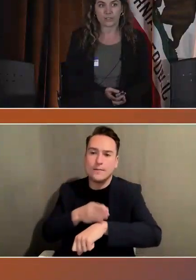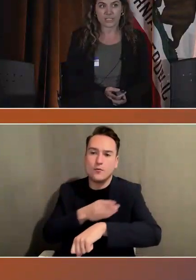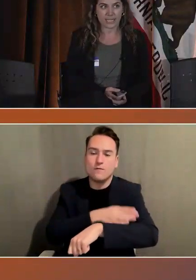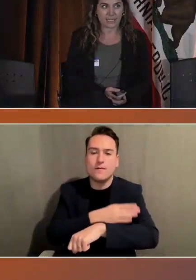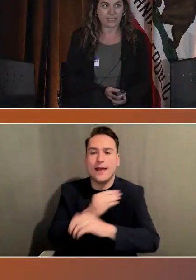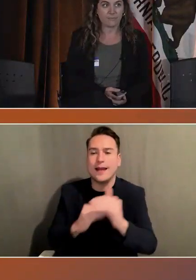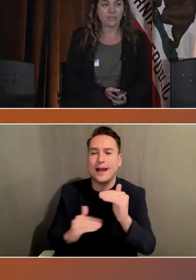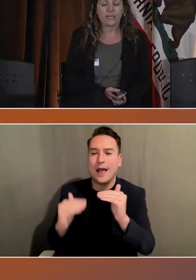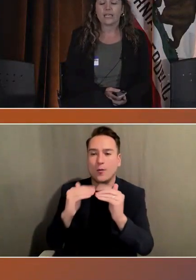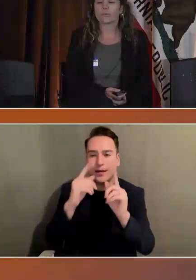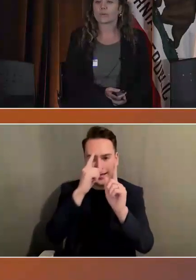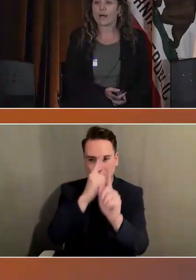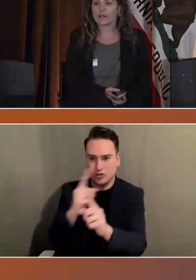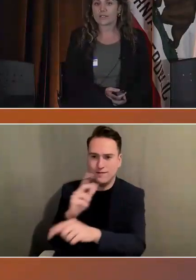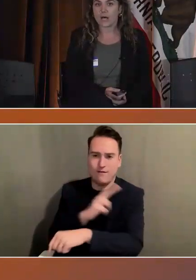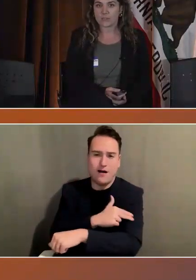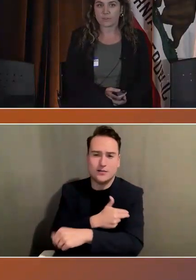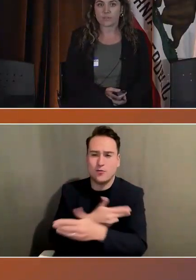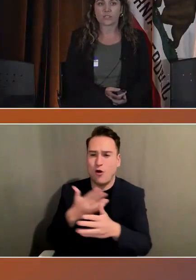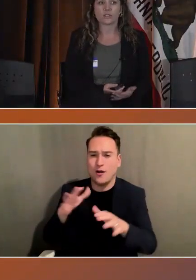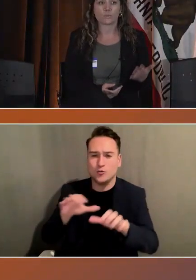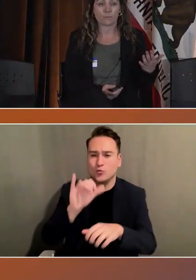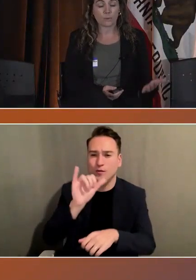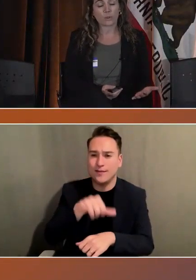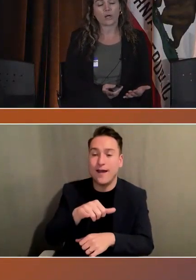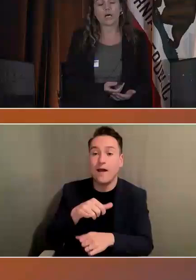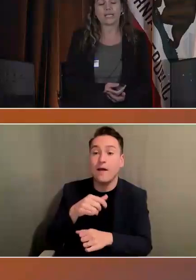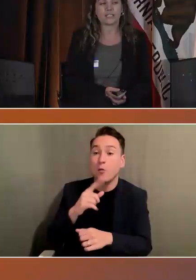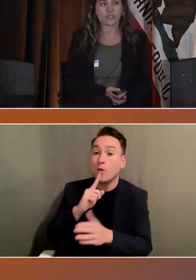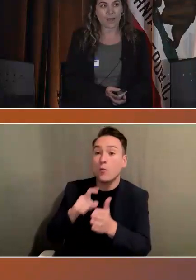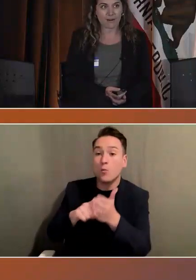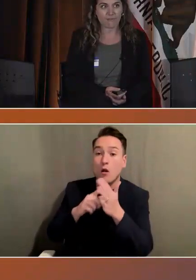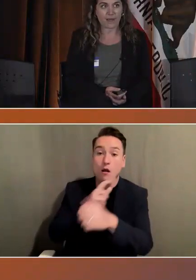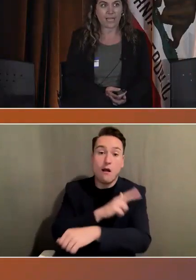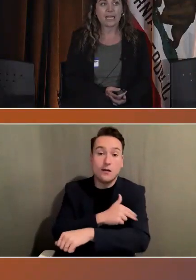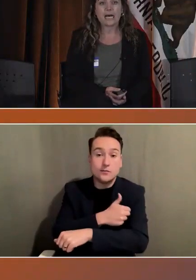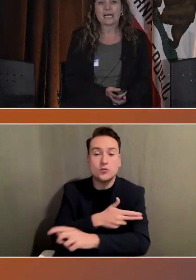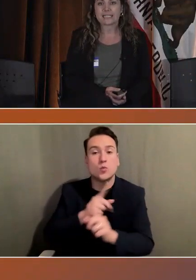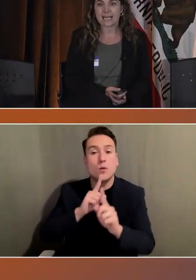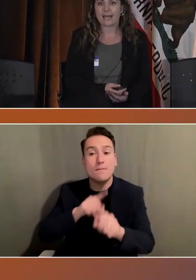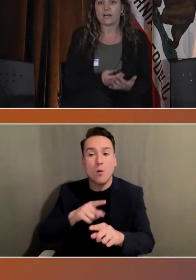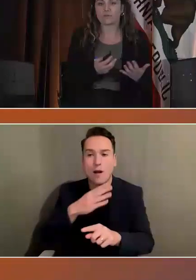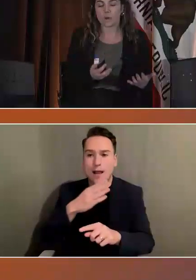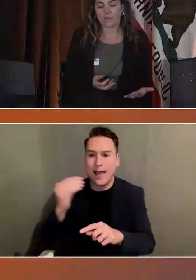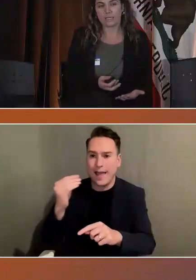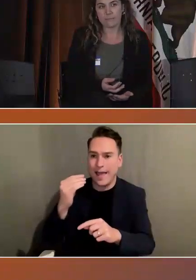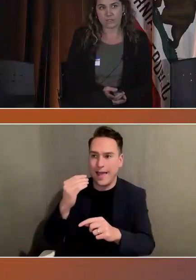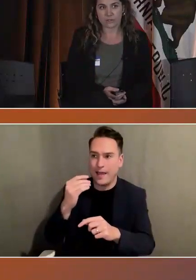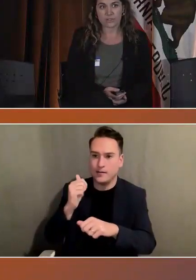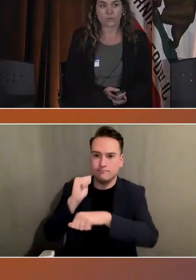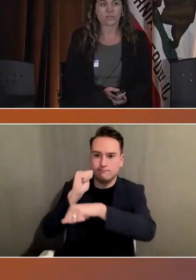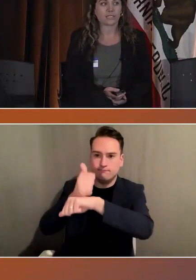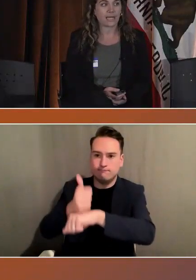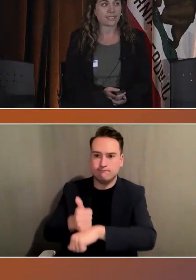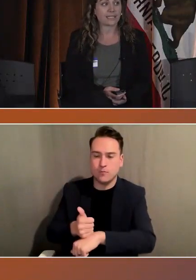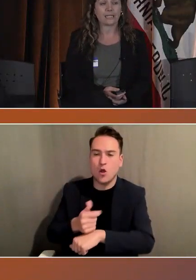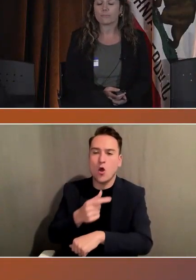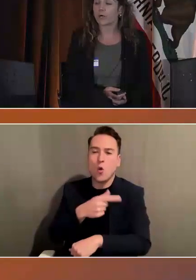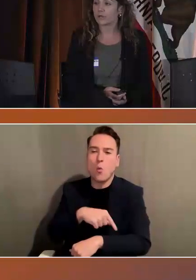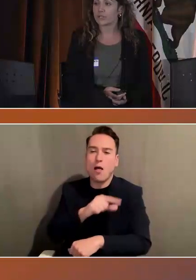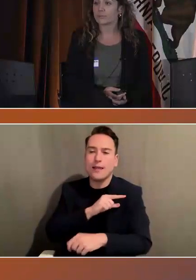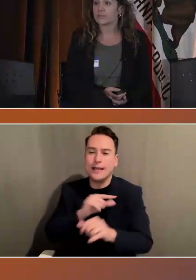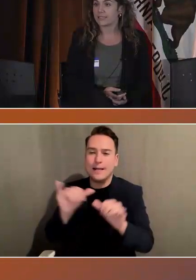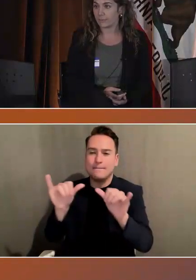already undertaking. It requires hospitals to report on and stratify a set of quality measures that were selected